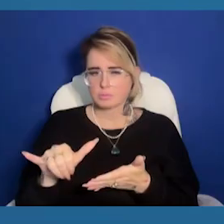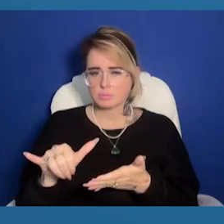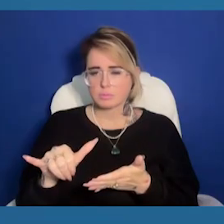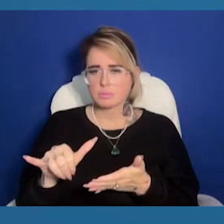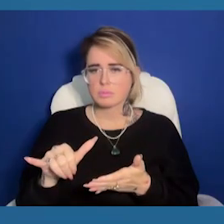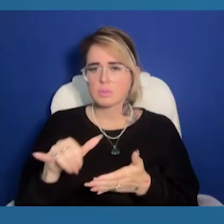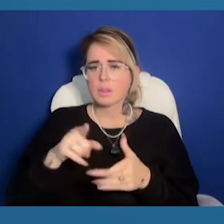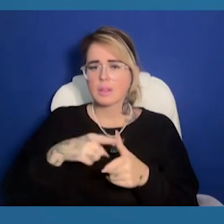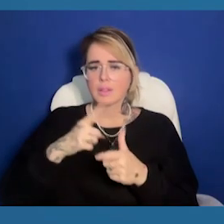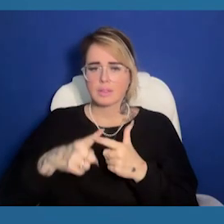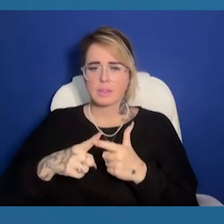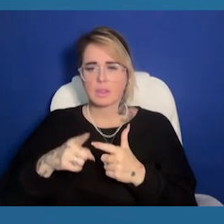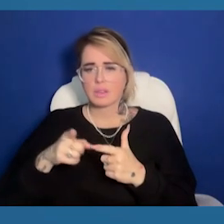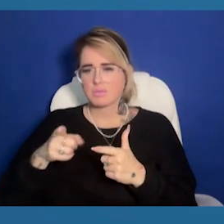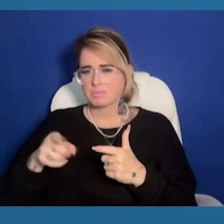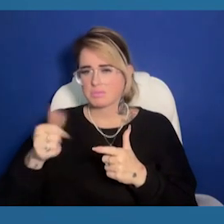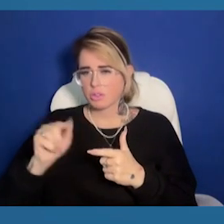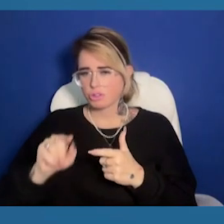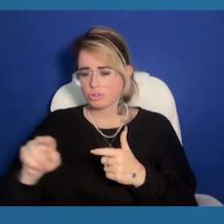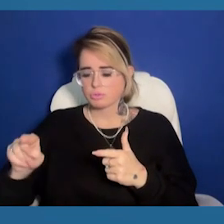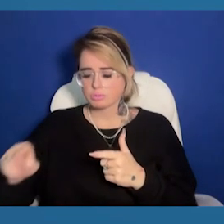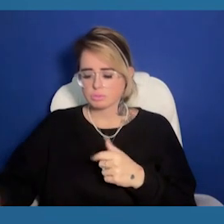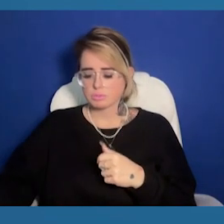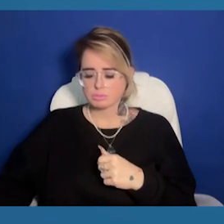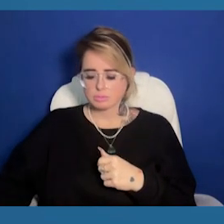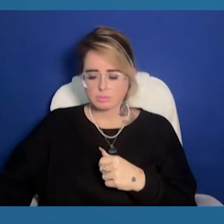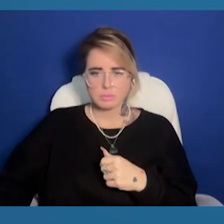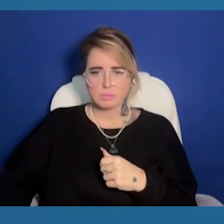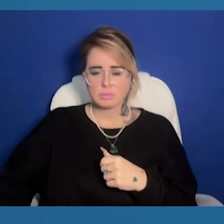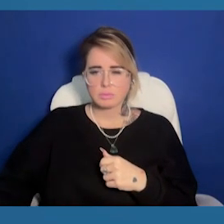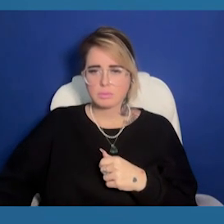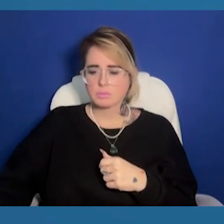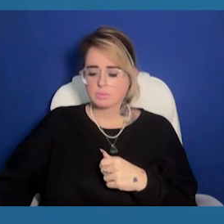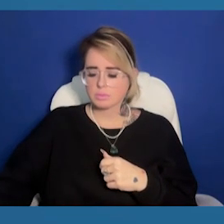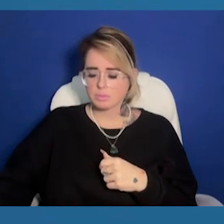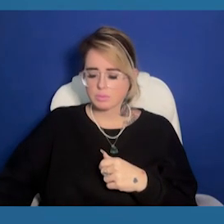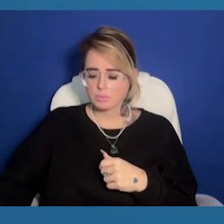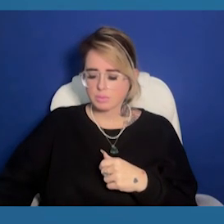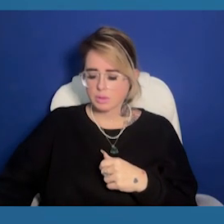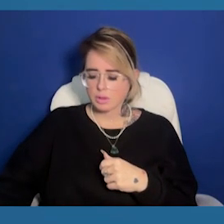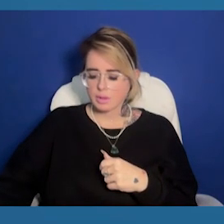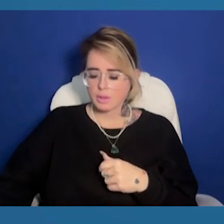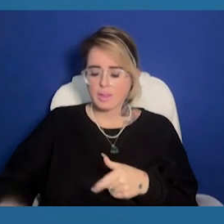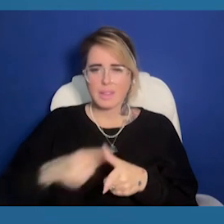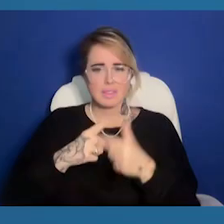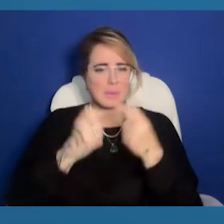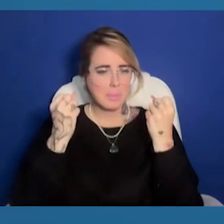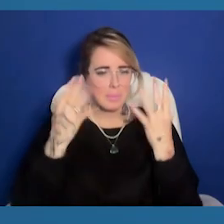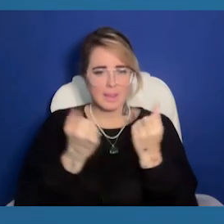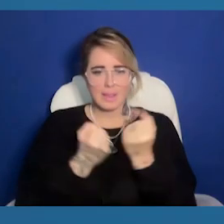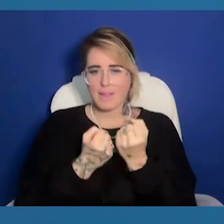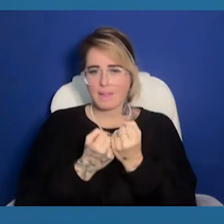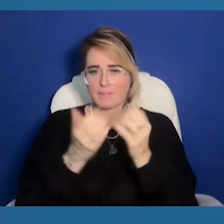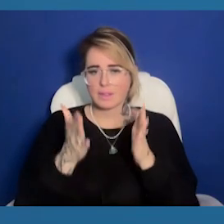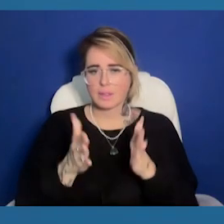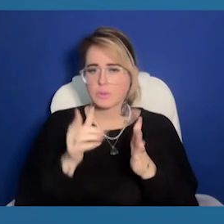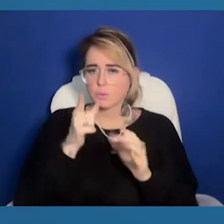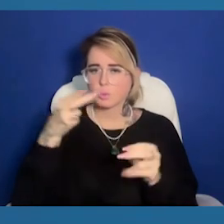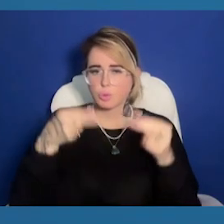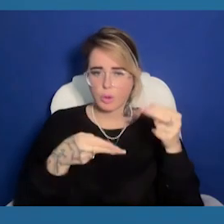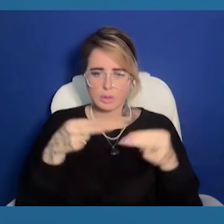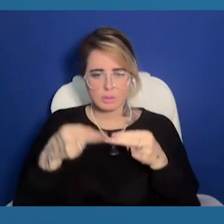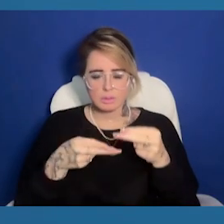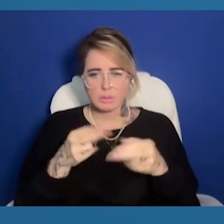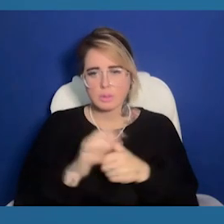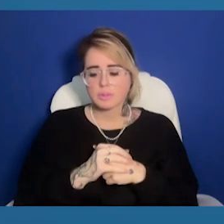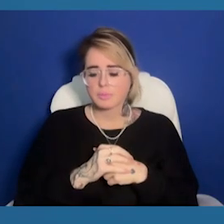the many in Manhattan, I should say, and so many advocates who joined.